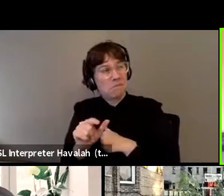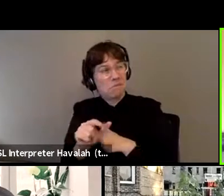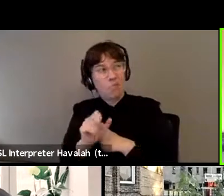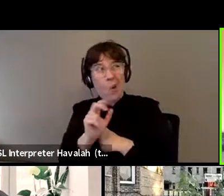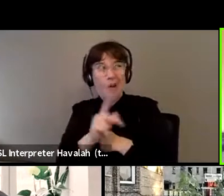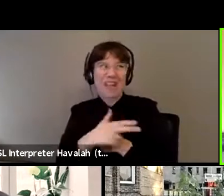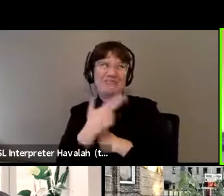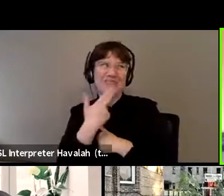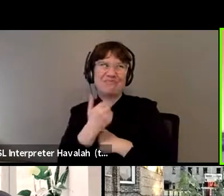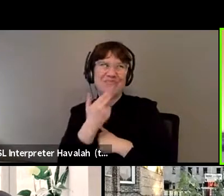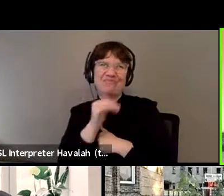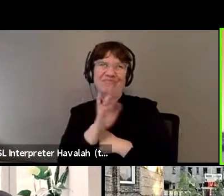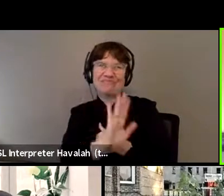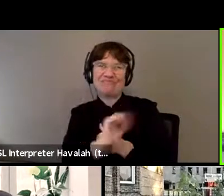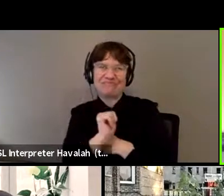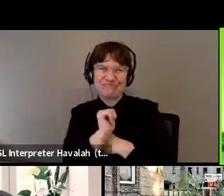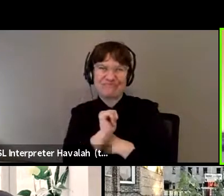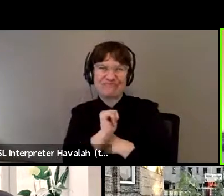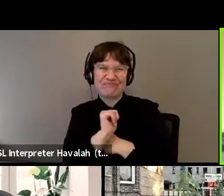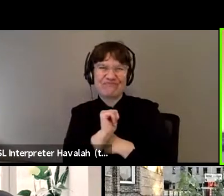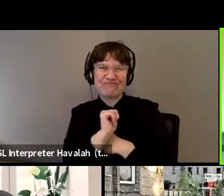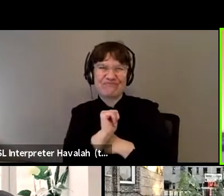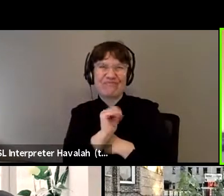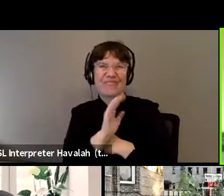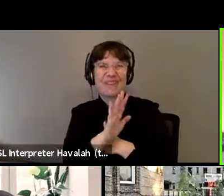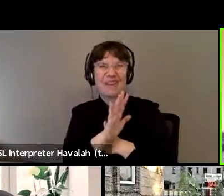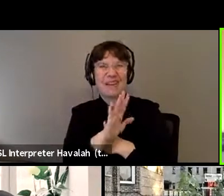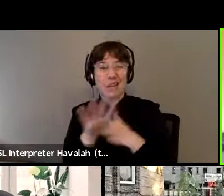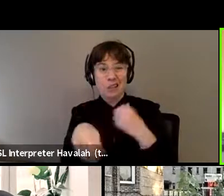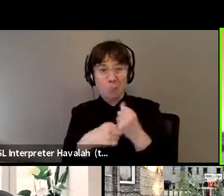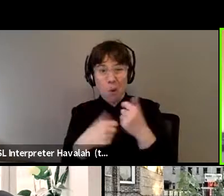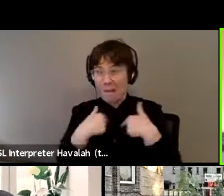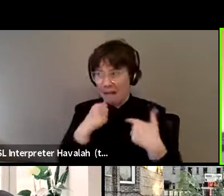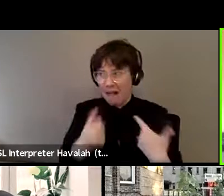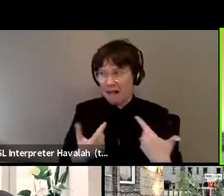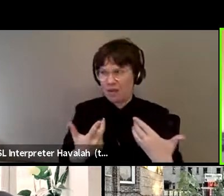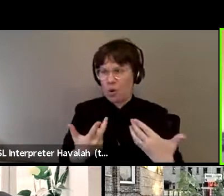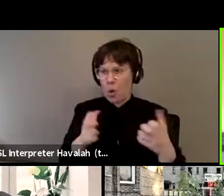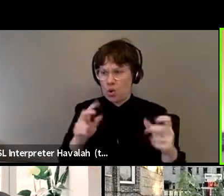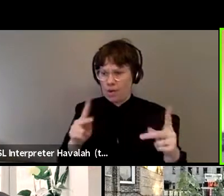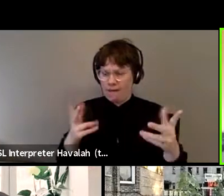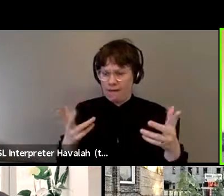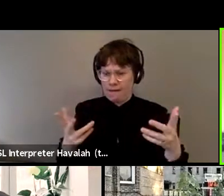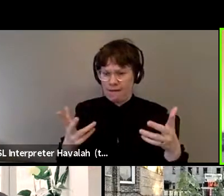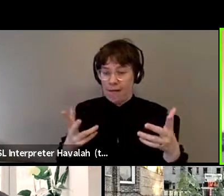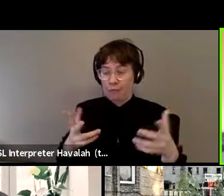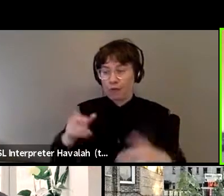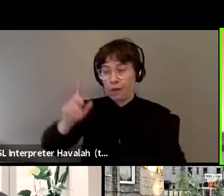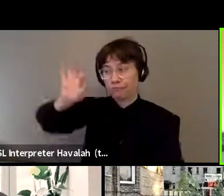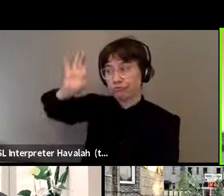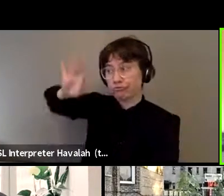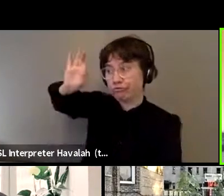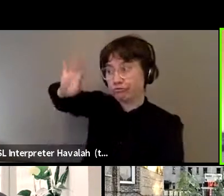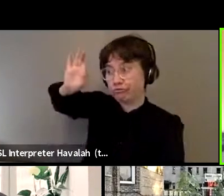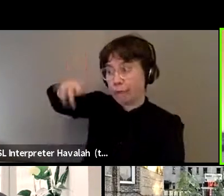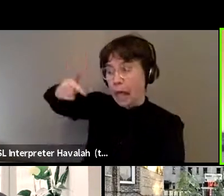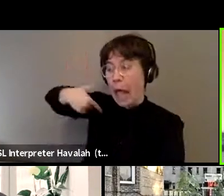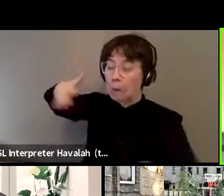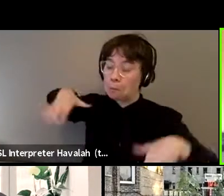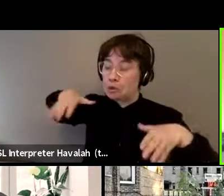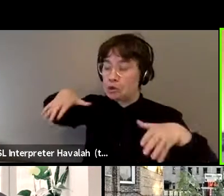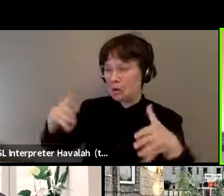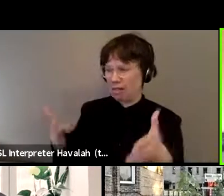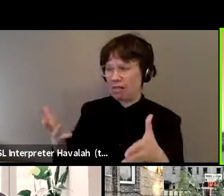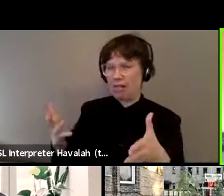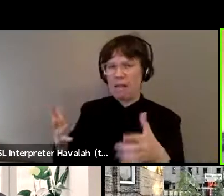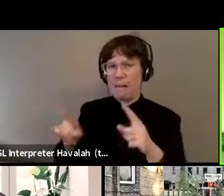little girl, like, but nobody was really like supporting. And I'm like, I'm not engaging. I'm basically talking at people and telling them what I'm going to do. And